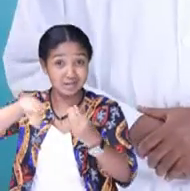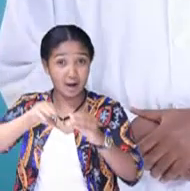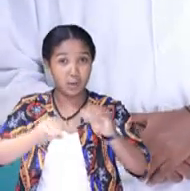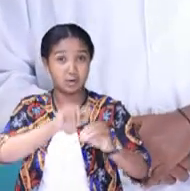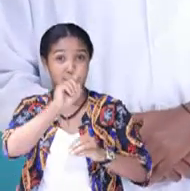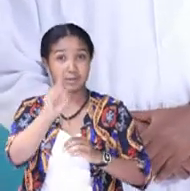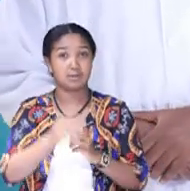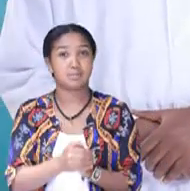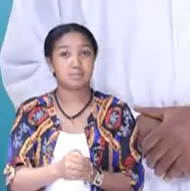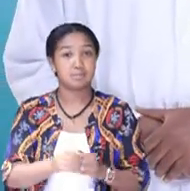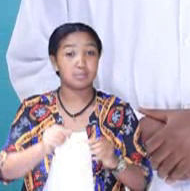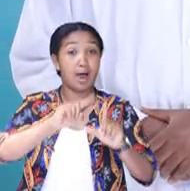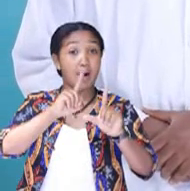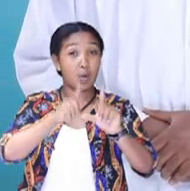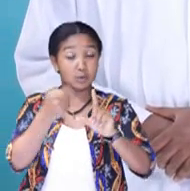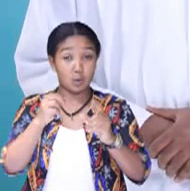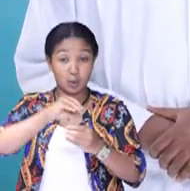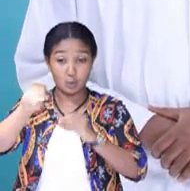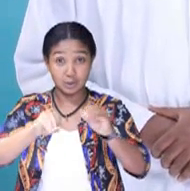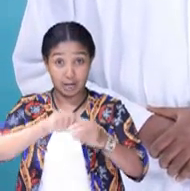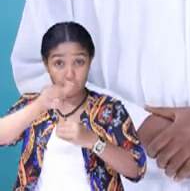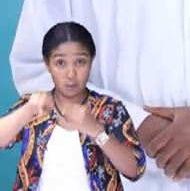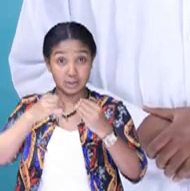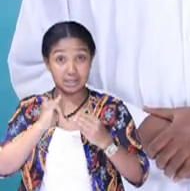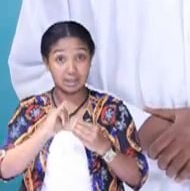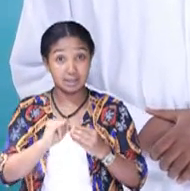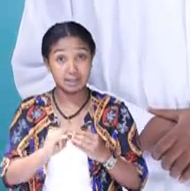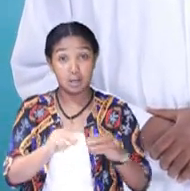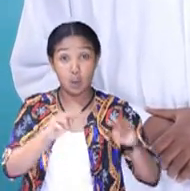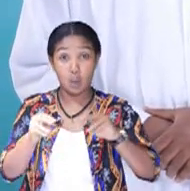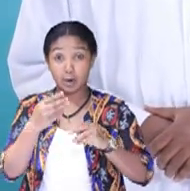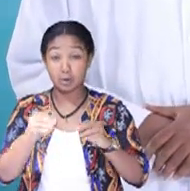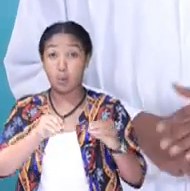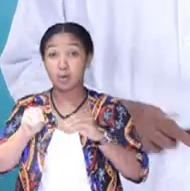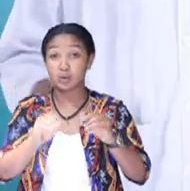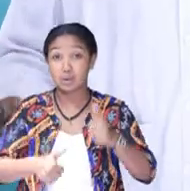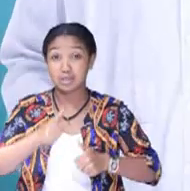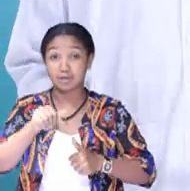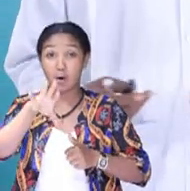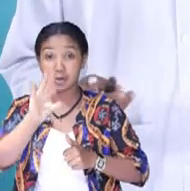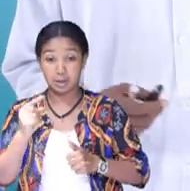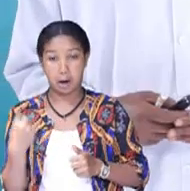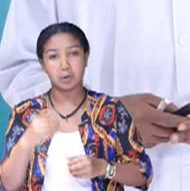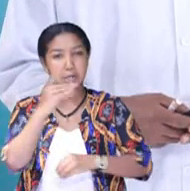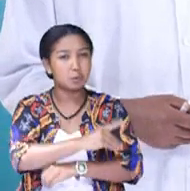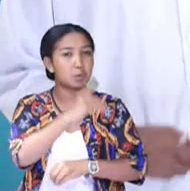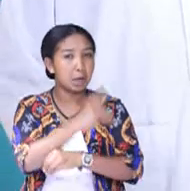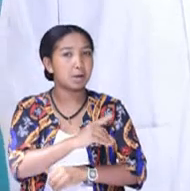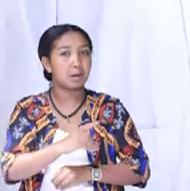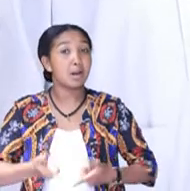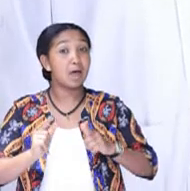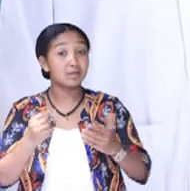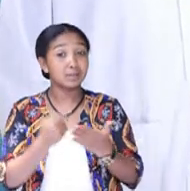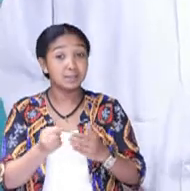motion? Well, angular motion or rotational motion is a common motion which is found in our day-to-day activity,